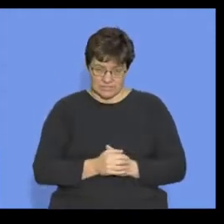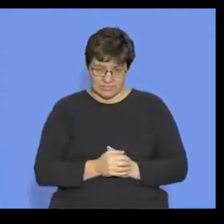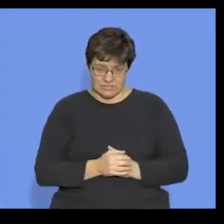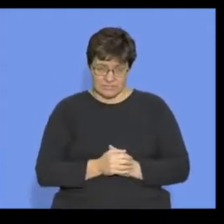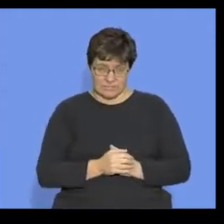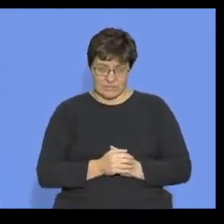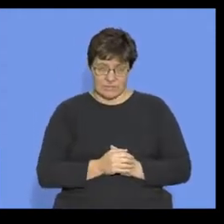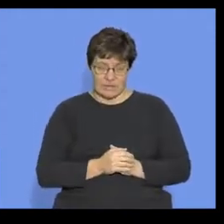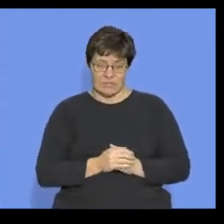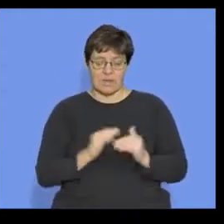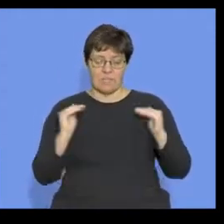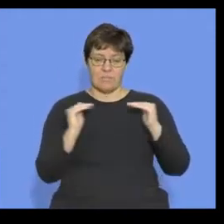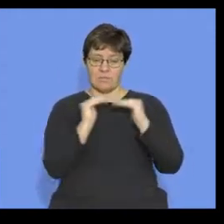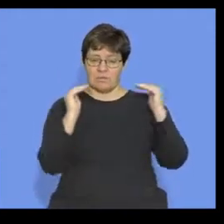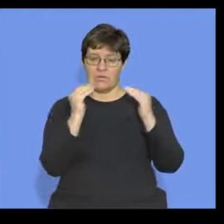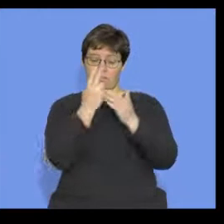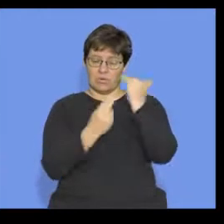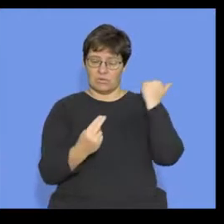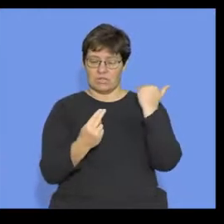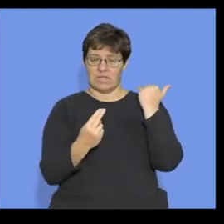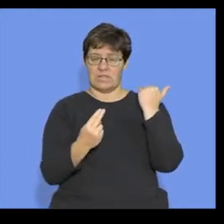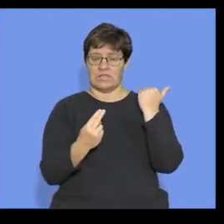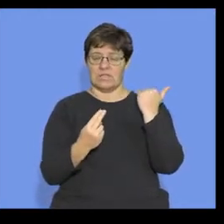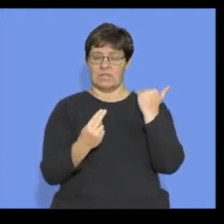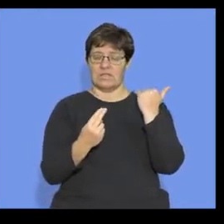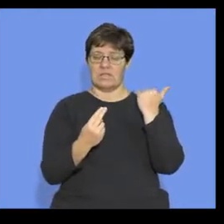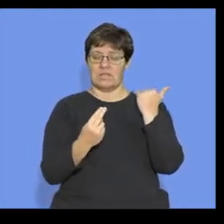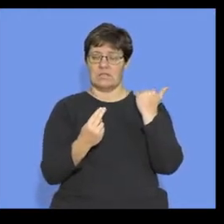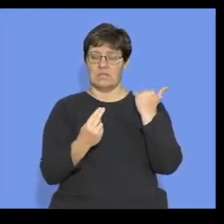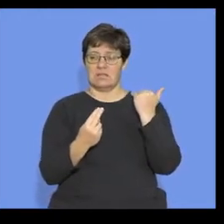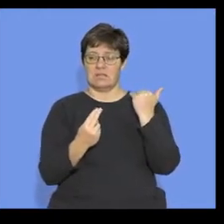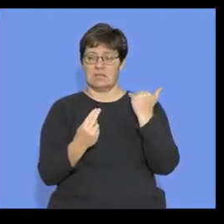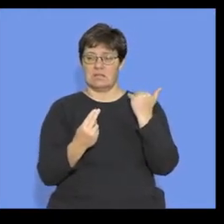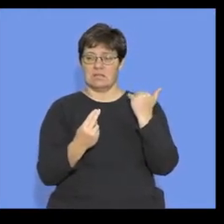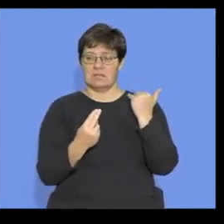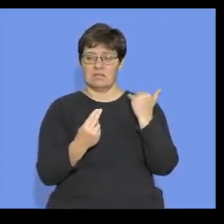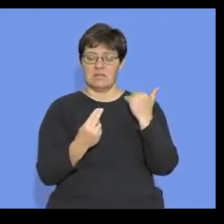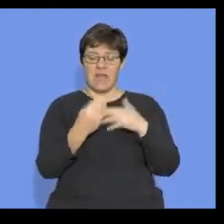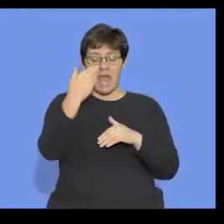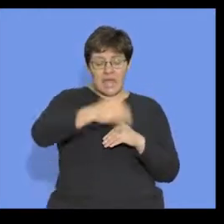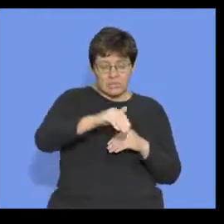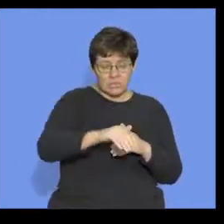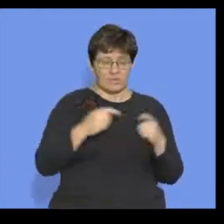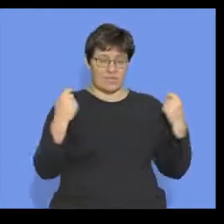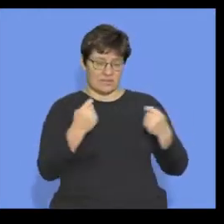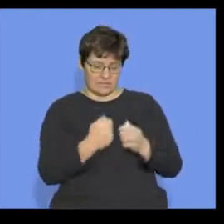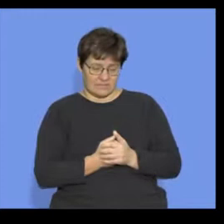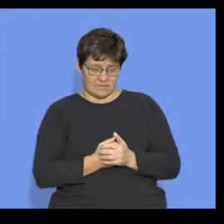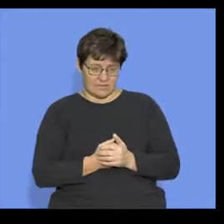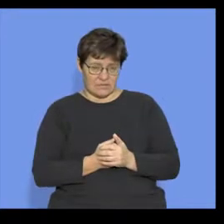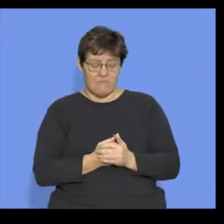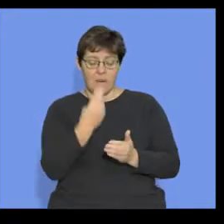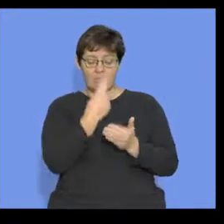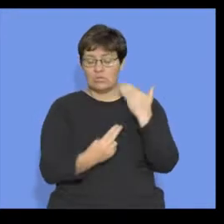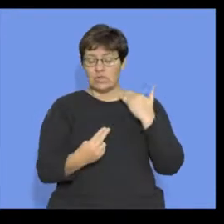So that will be mutually exclusive events. So if we have two